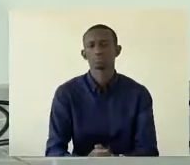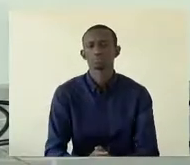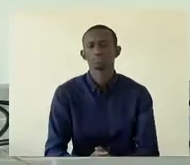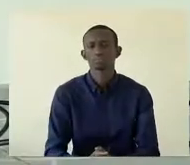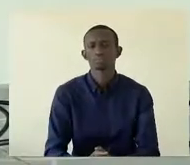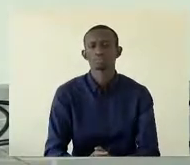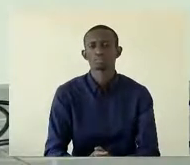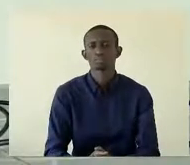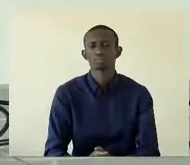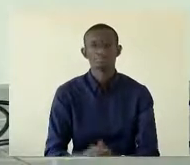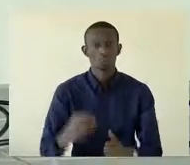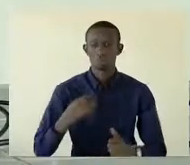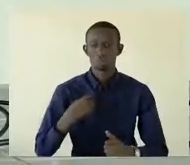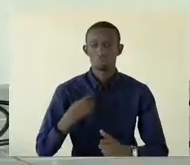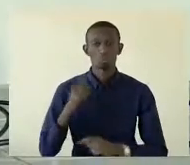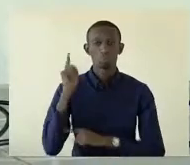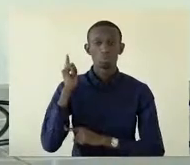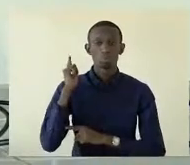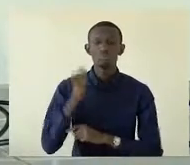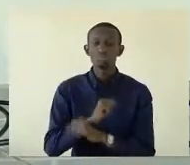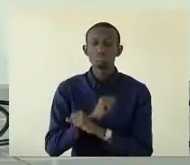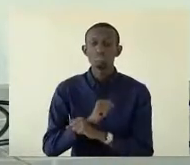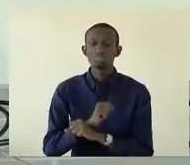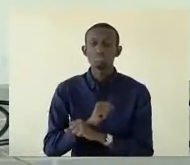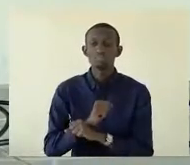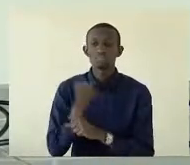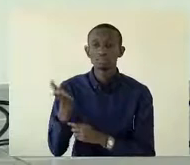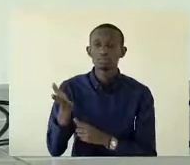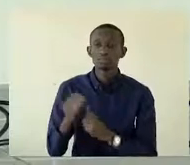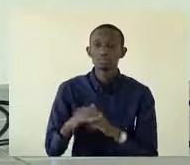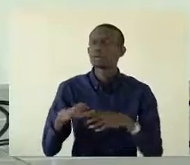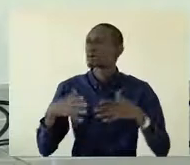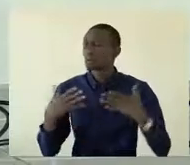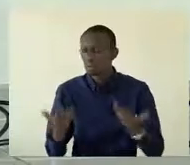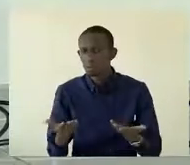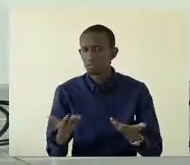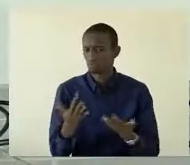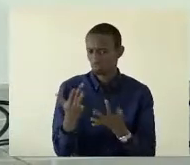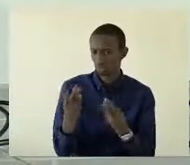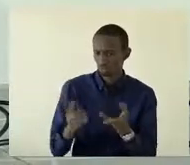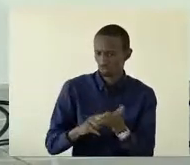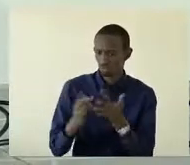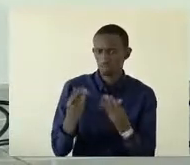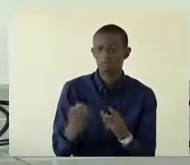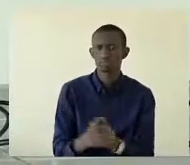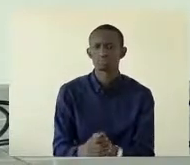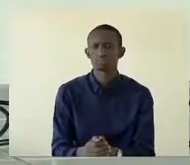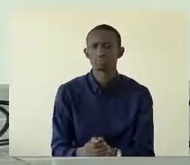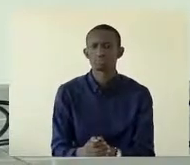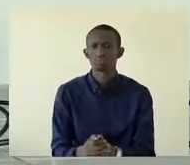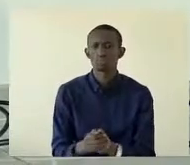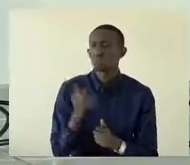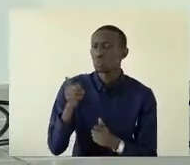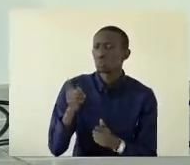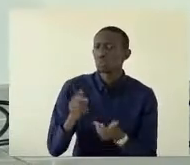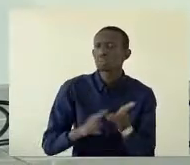Are we the bodyguards to this natural resource? How much water do you use? How much do you